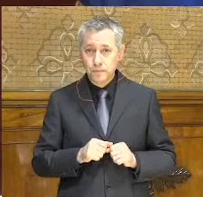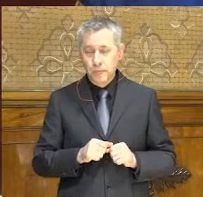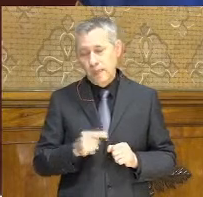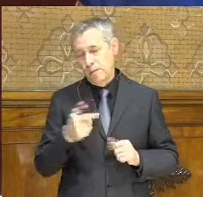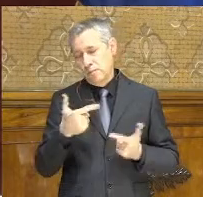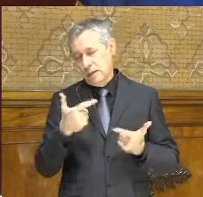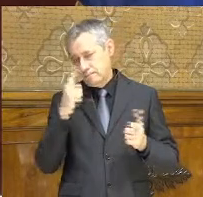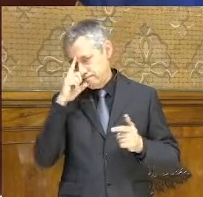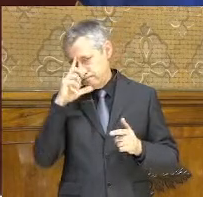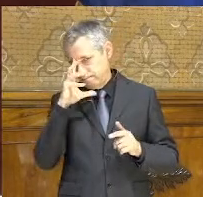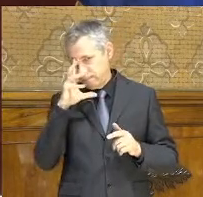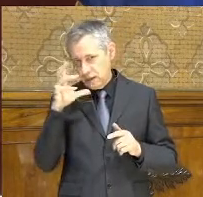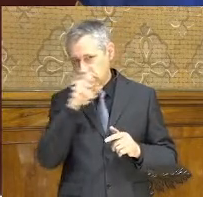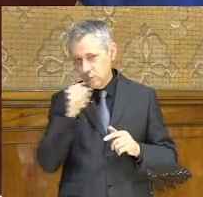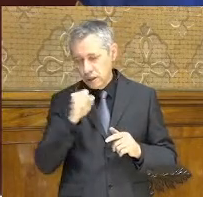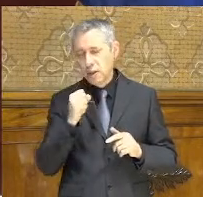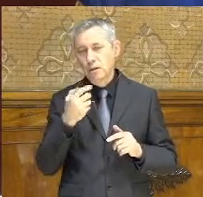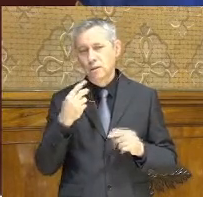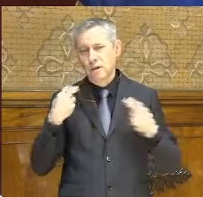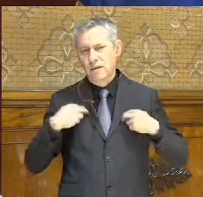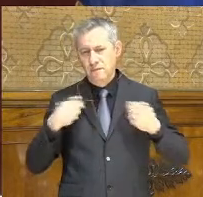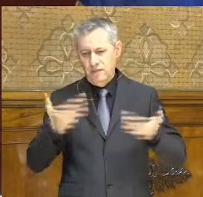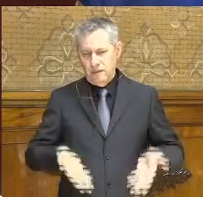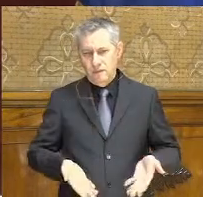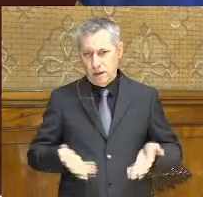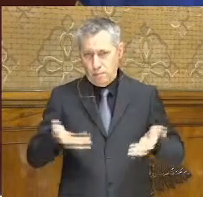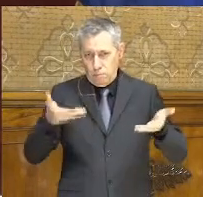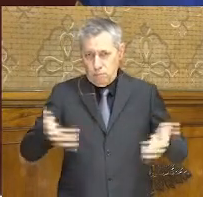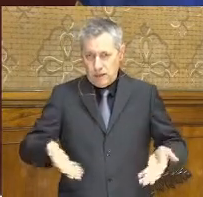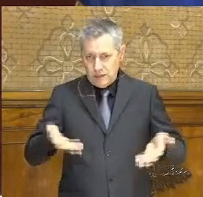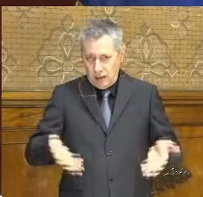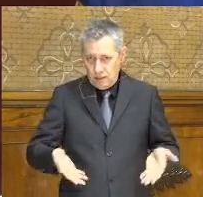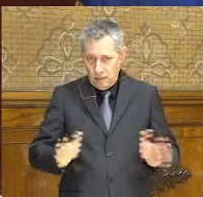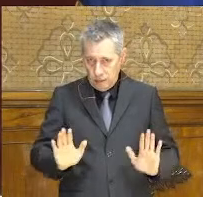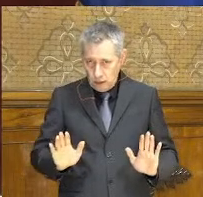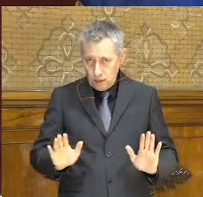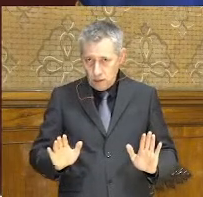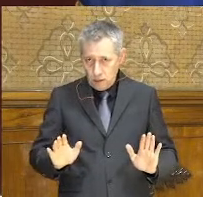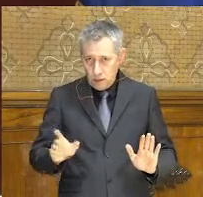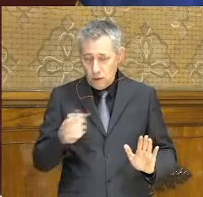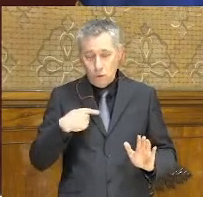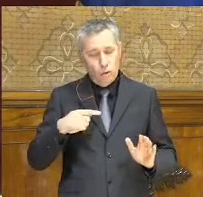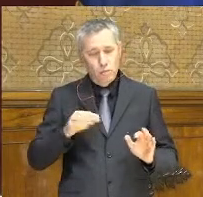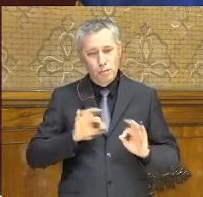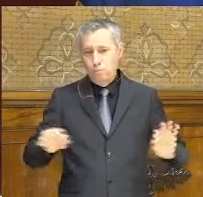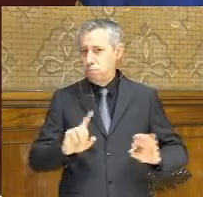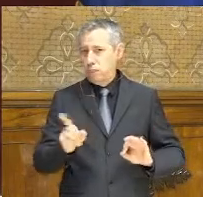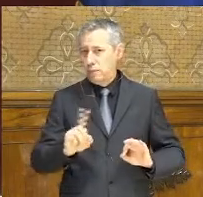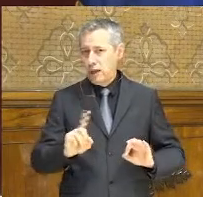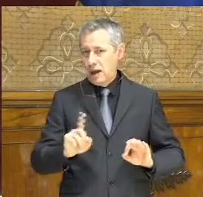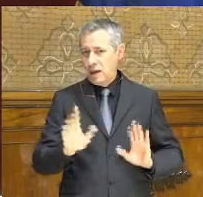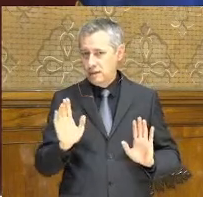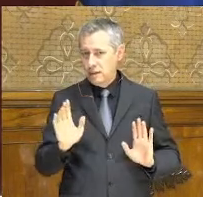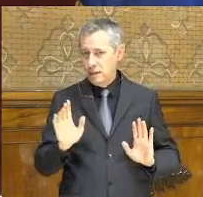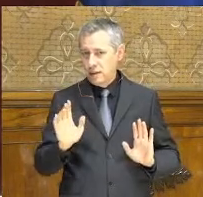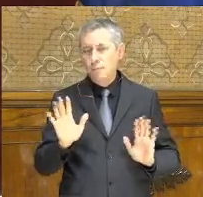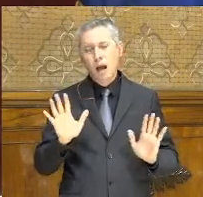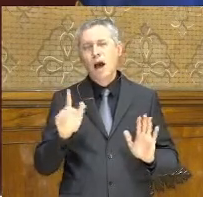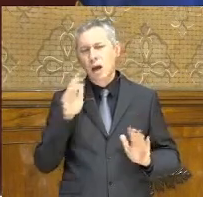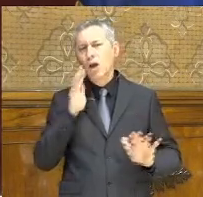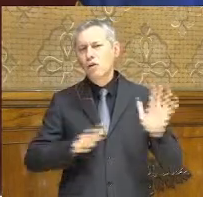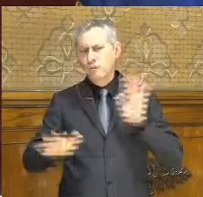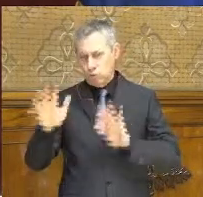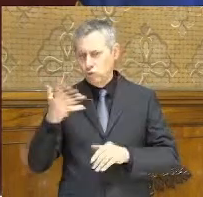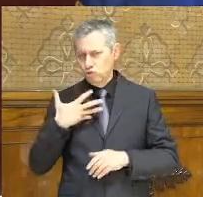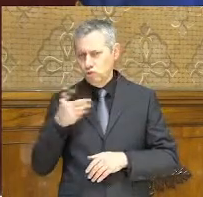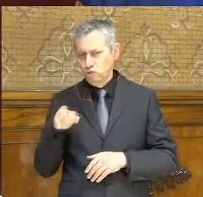understand what it means to live in the present, for which we are unprepared, though not uninformed, to exist